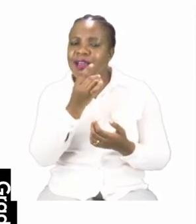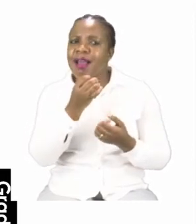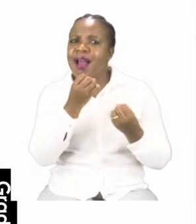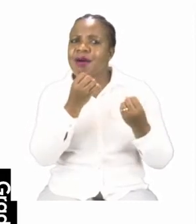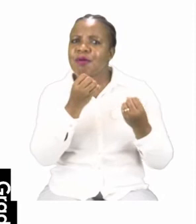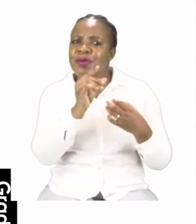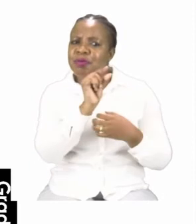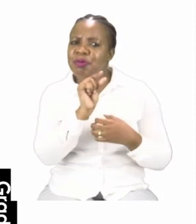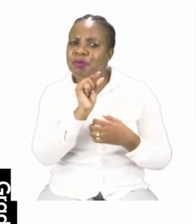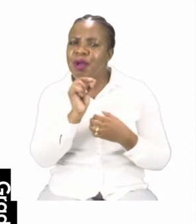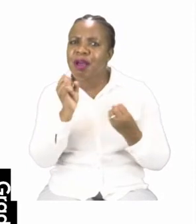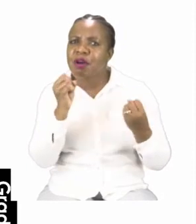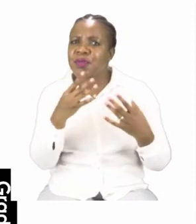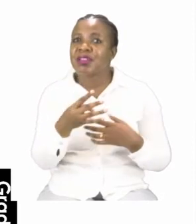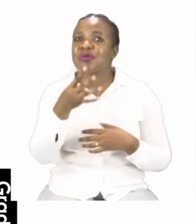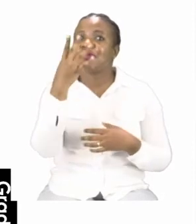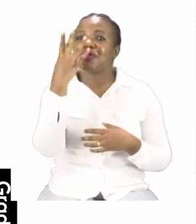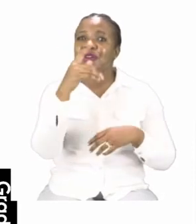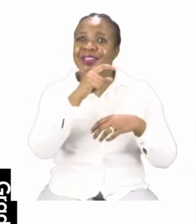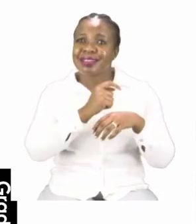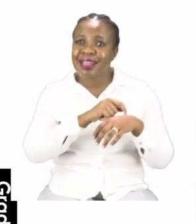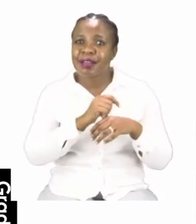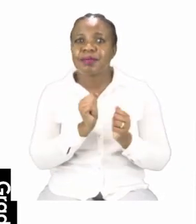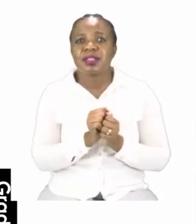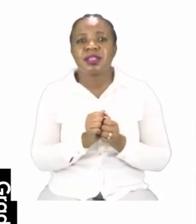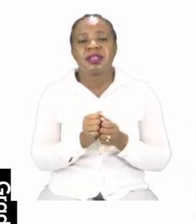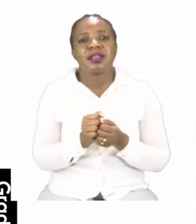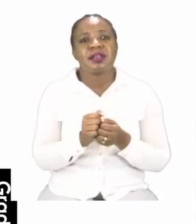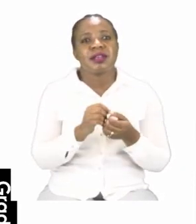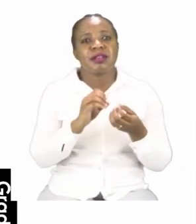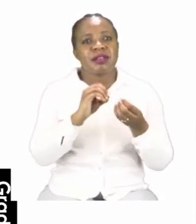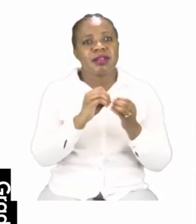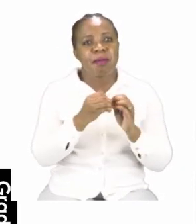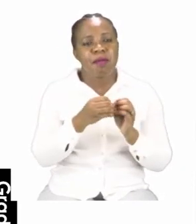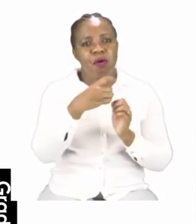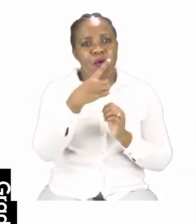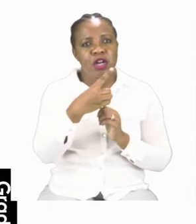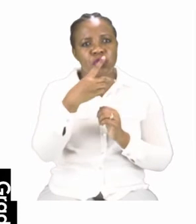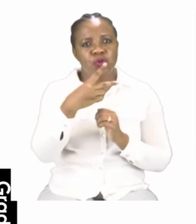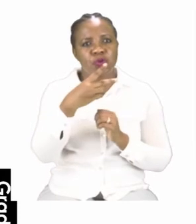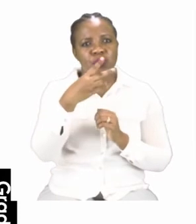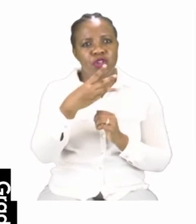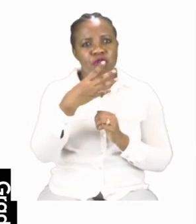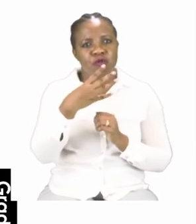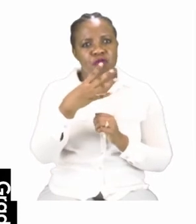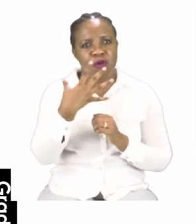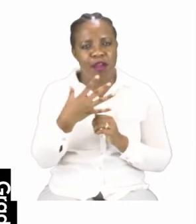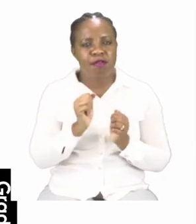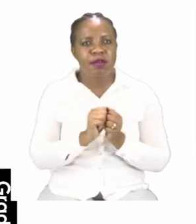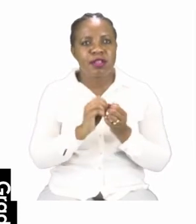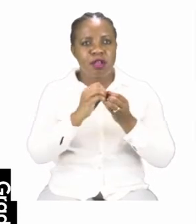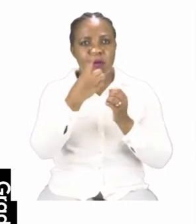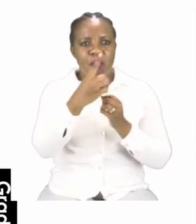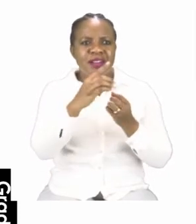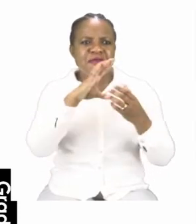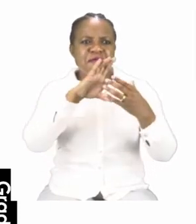is going to be your job to find out how many times the word friend comes